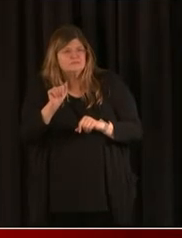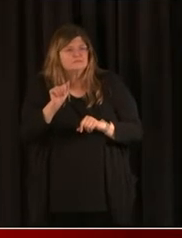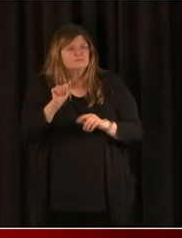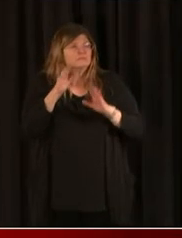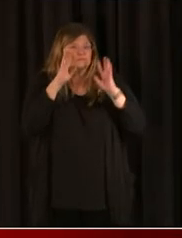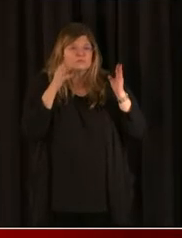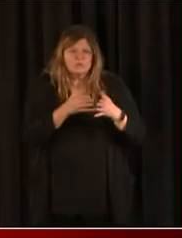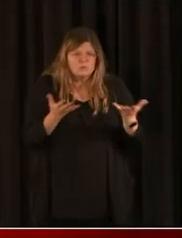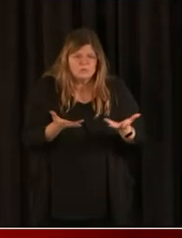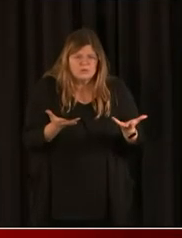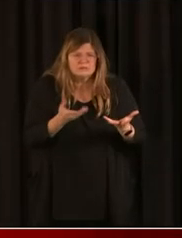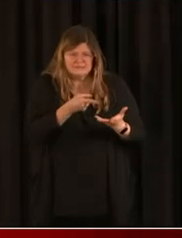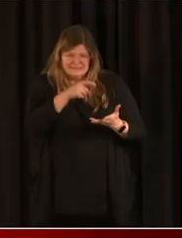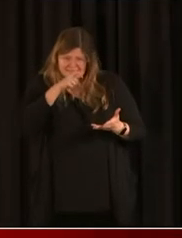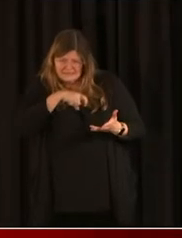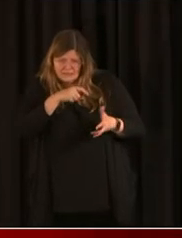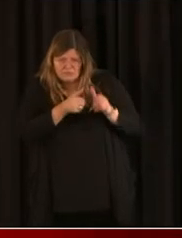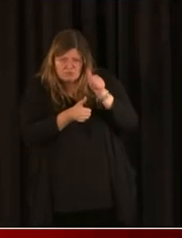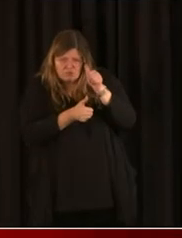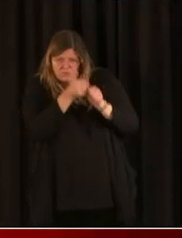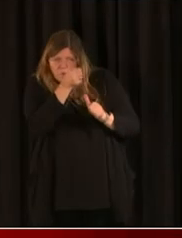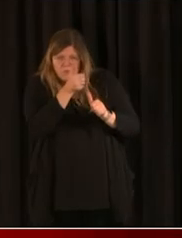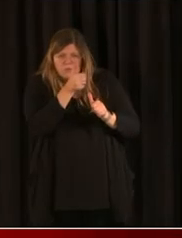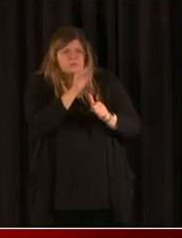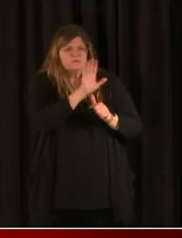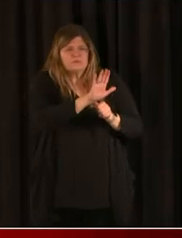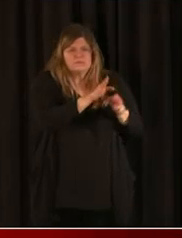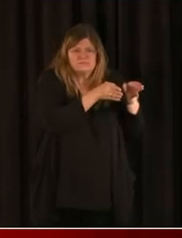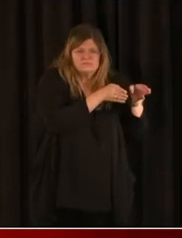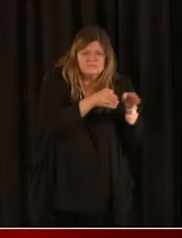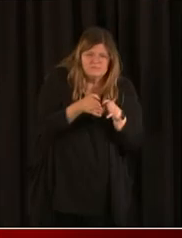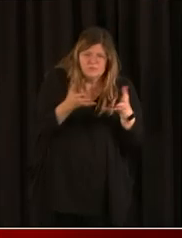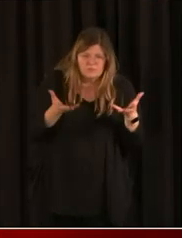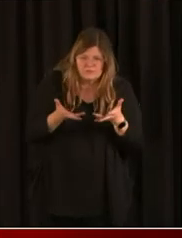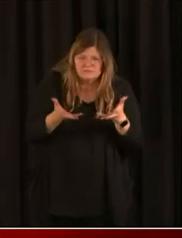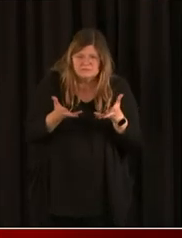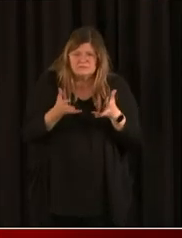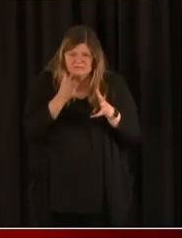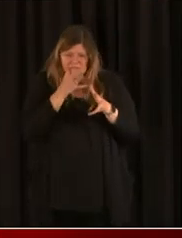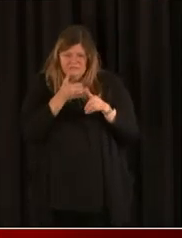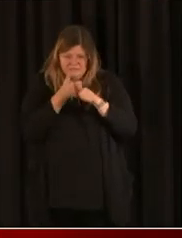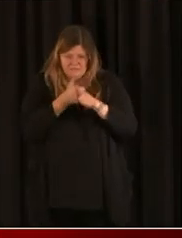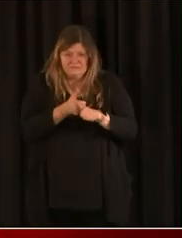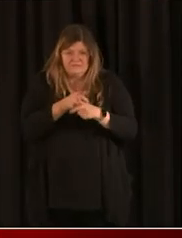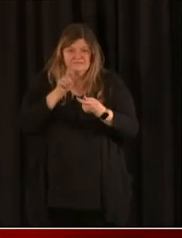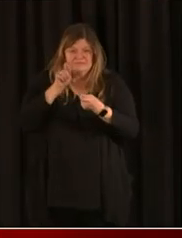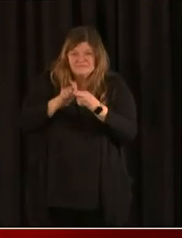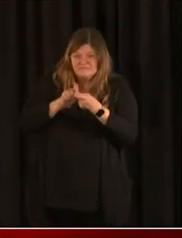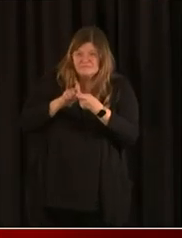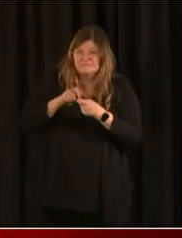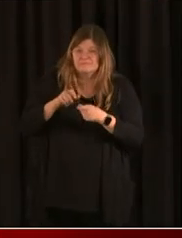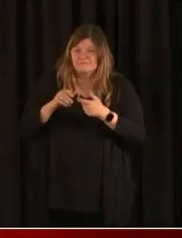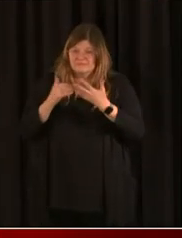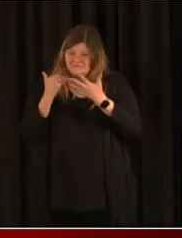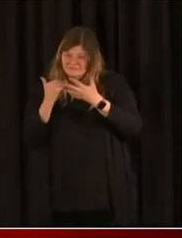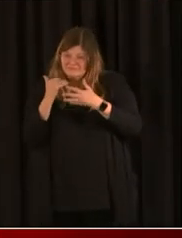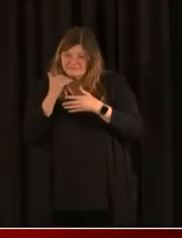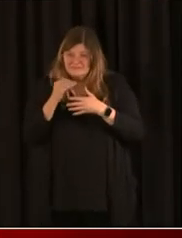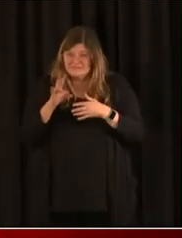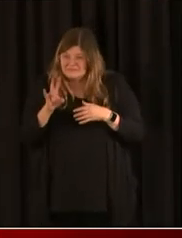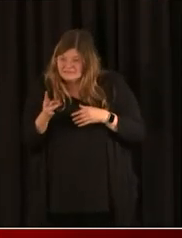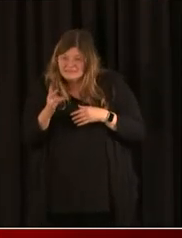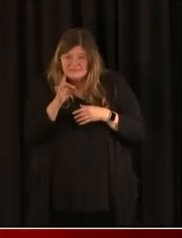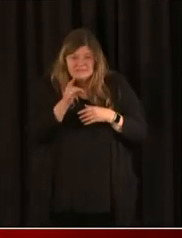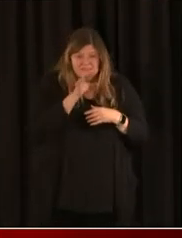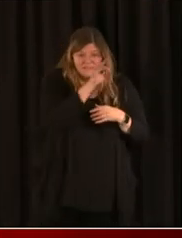on where student need was the greatest and determined their plans according to that. So in some cases, certain grade levels were prioritized, such as maybe 9th